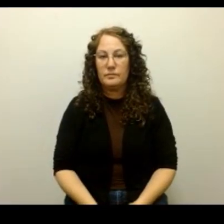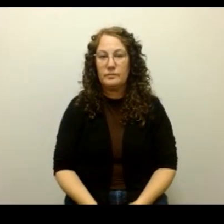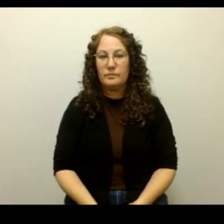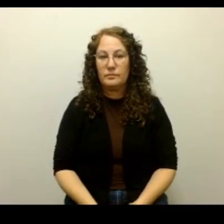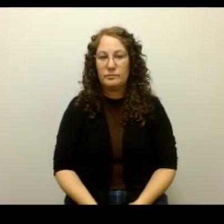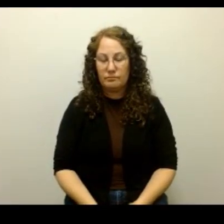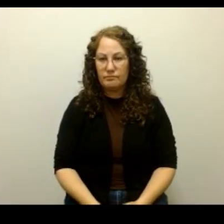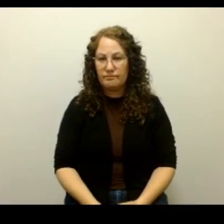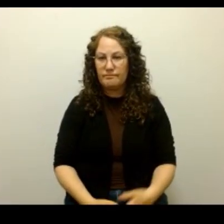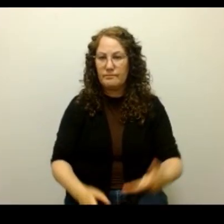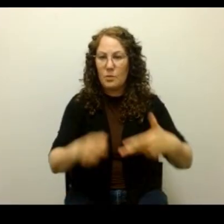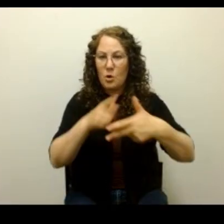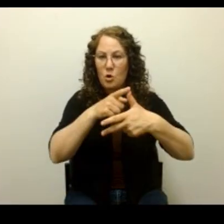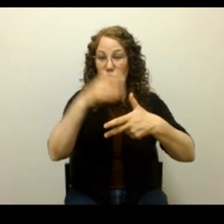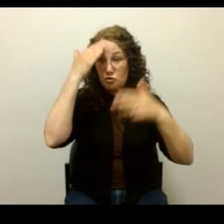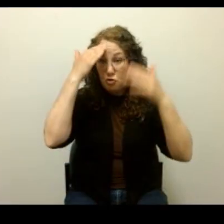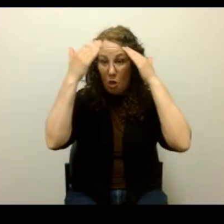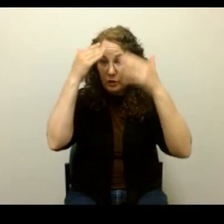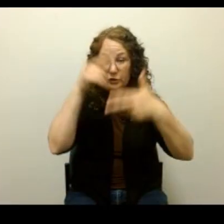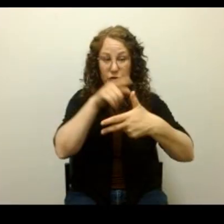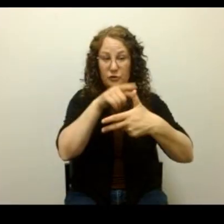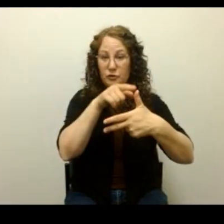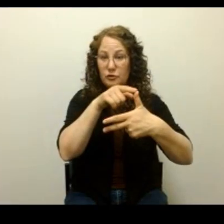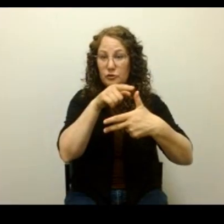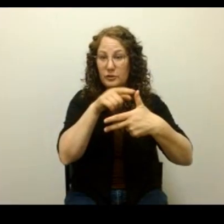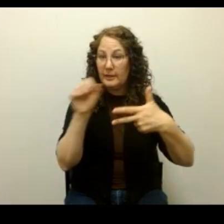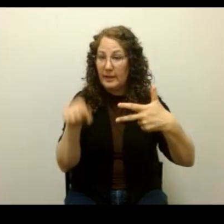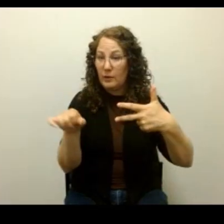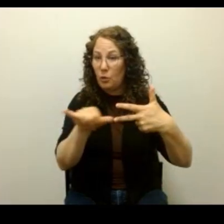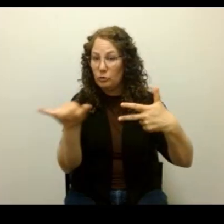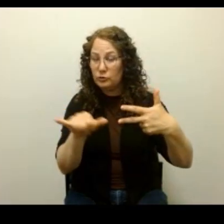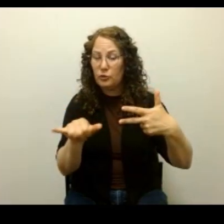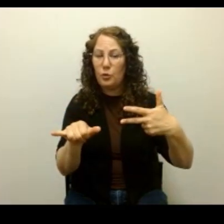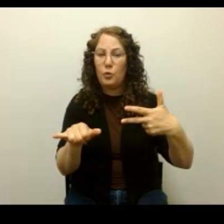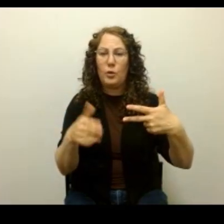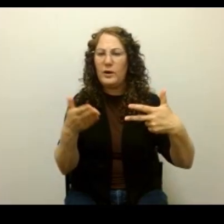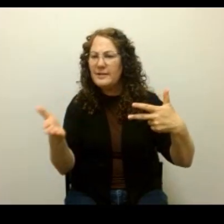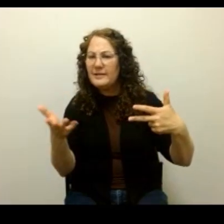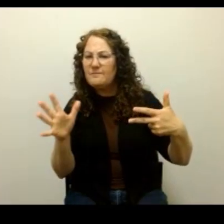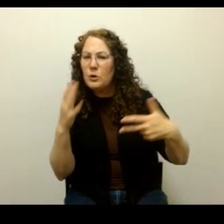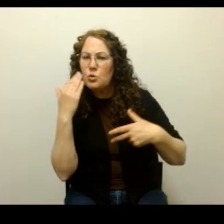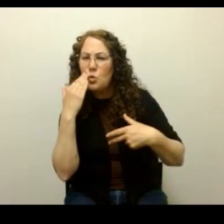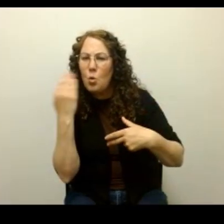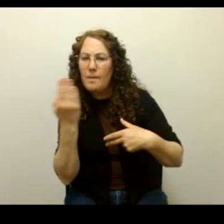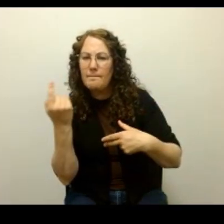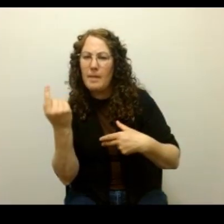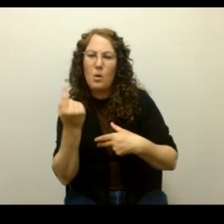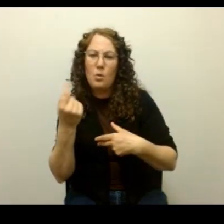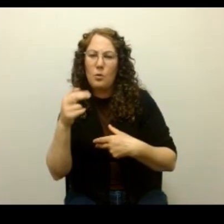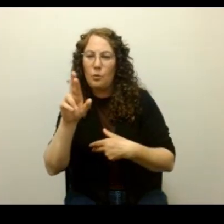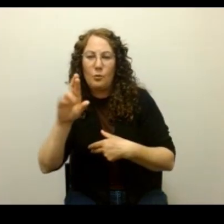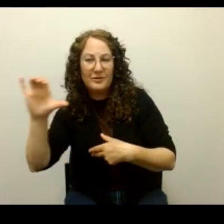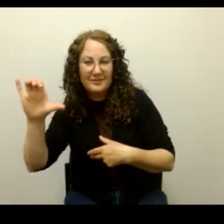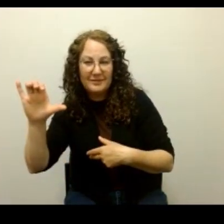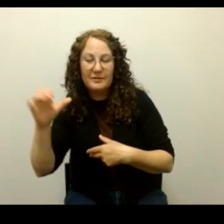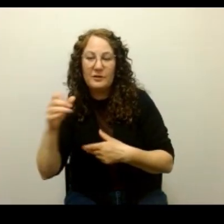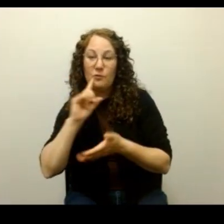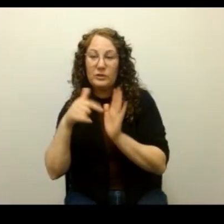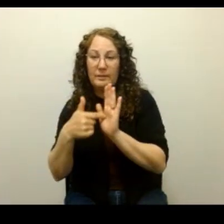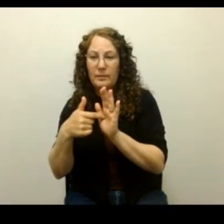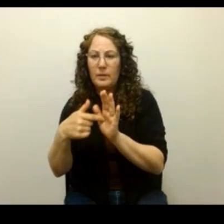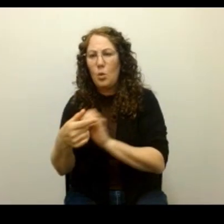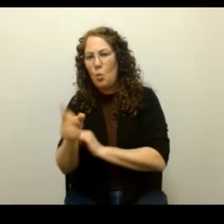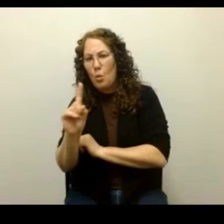Knowledge can also be in terms of things that you know about RRC, for example, the location